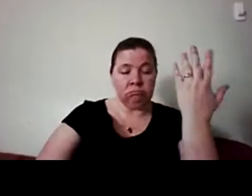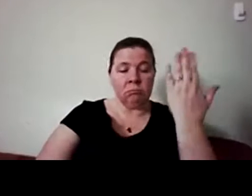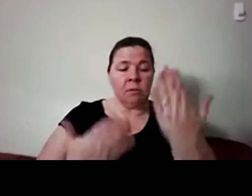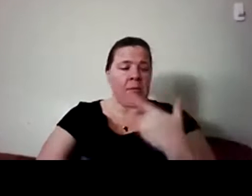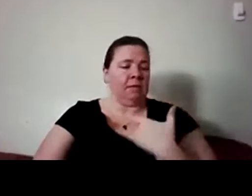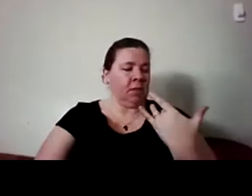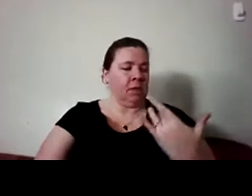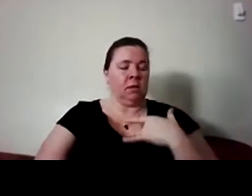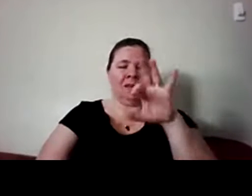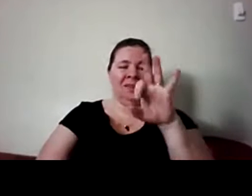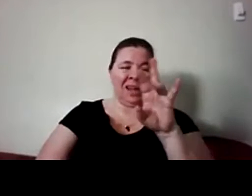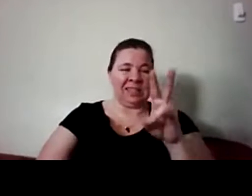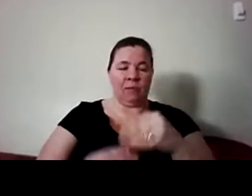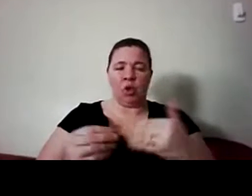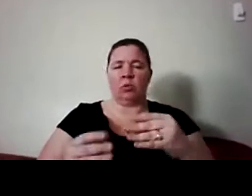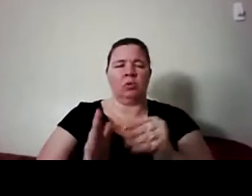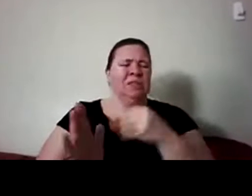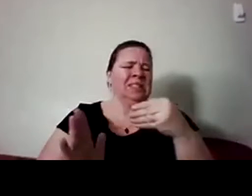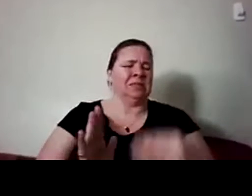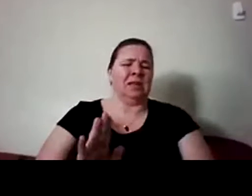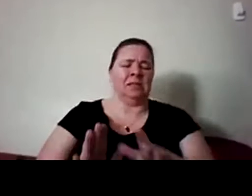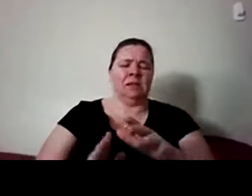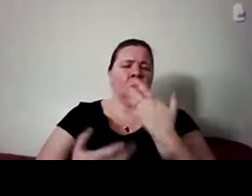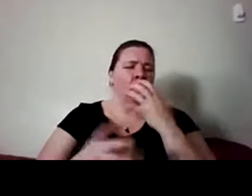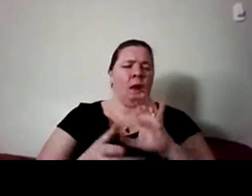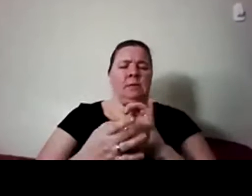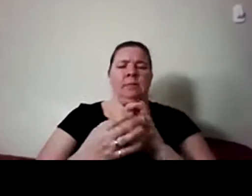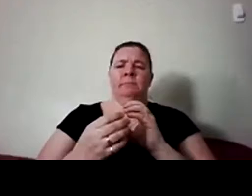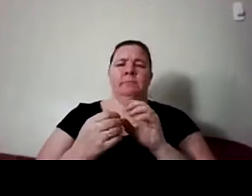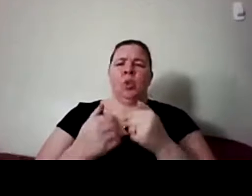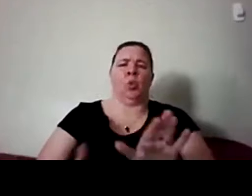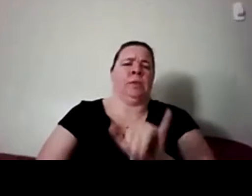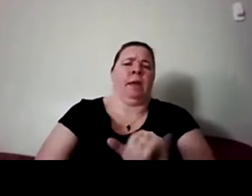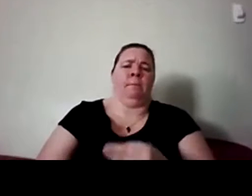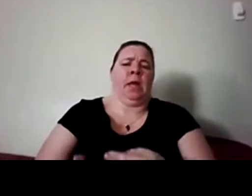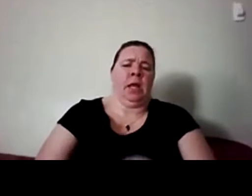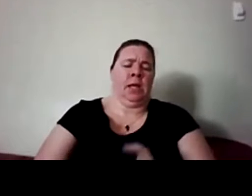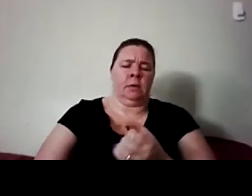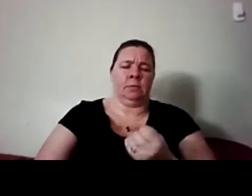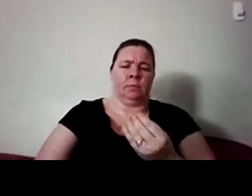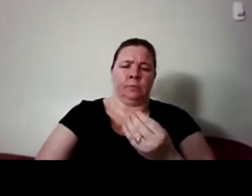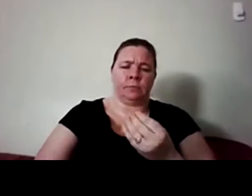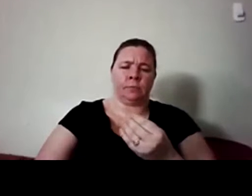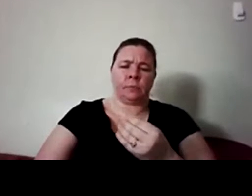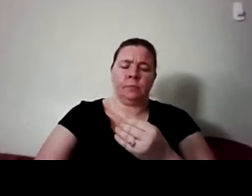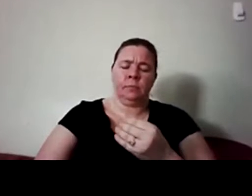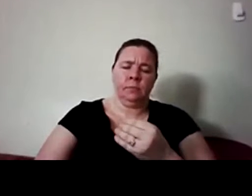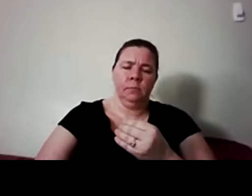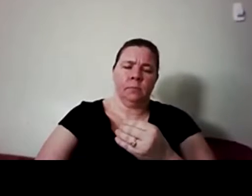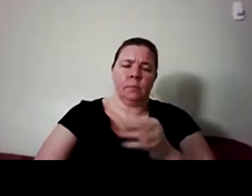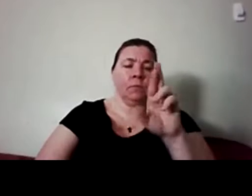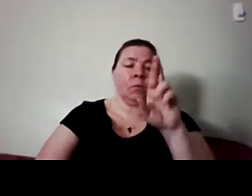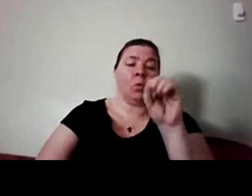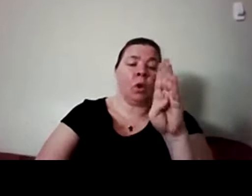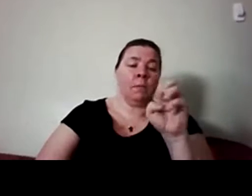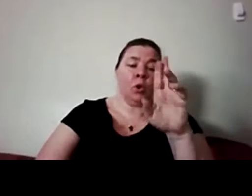feel $97 is too much. They don't want to part with $97. I know Mr. Robert Kiyosaki also said, I